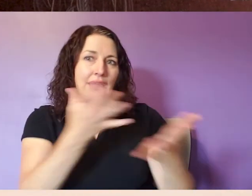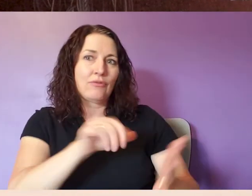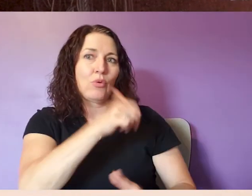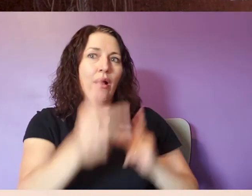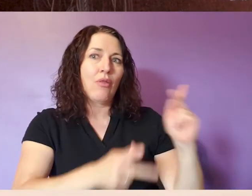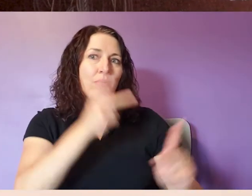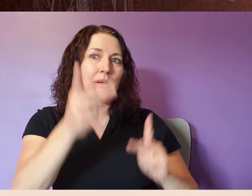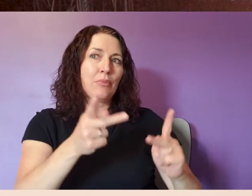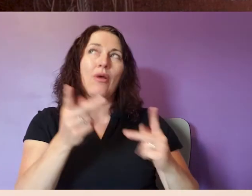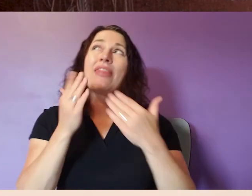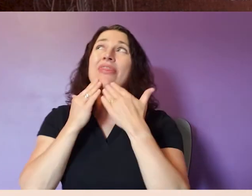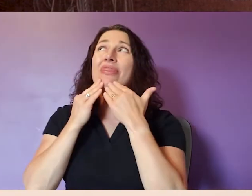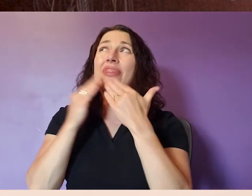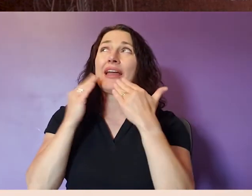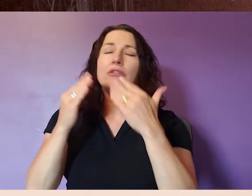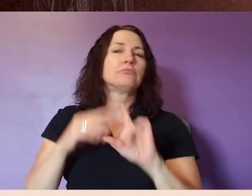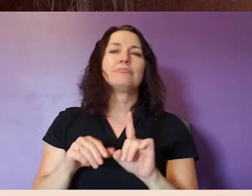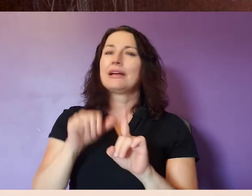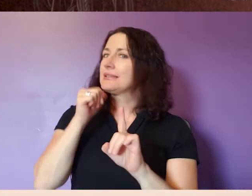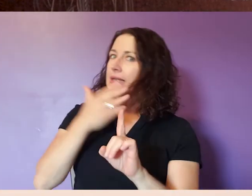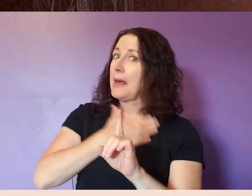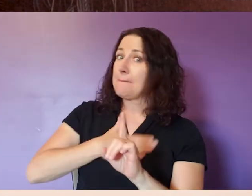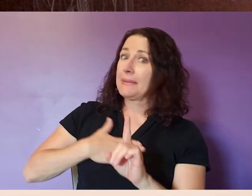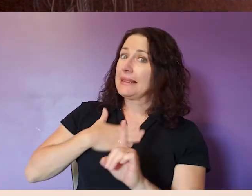you so it's not please